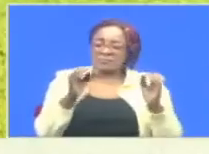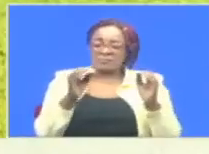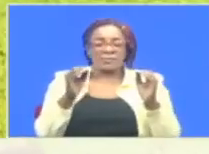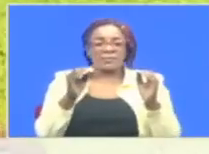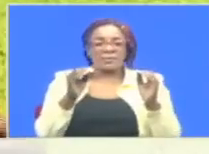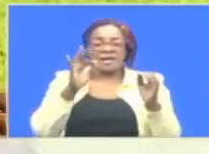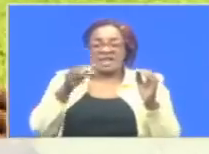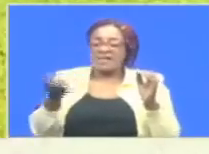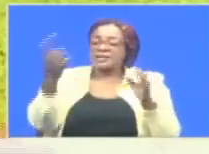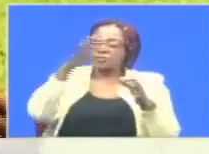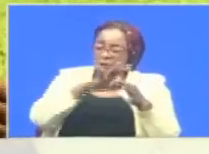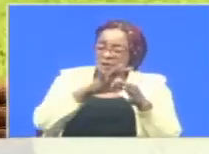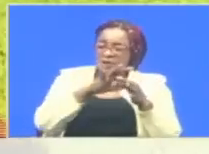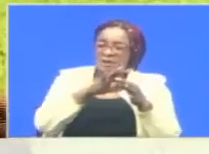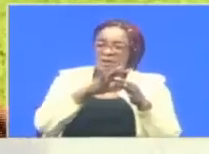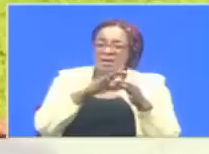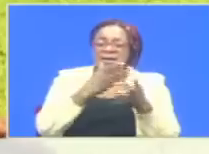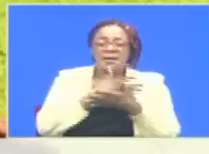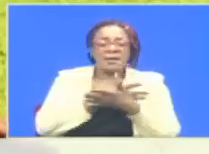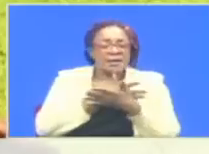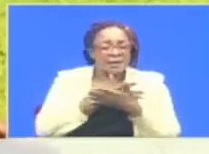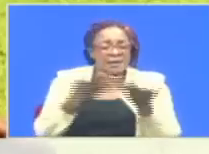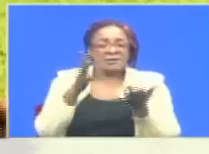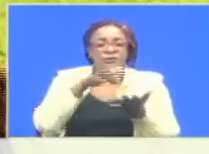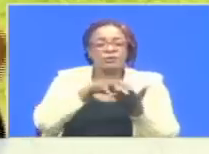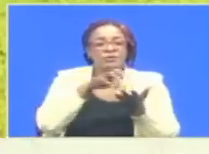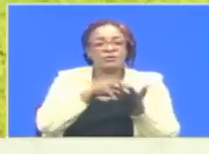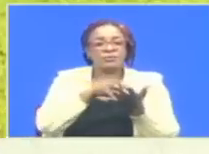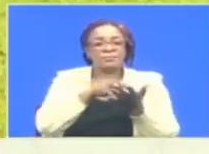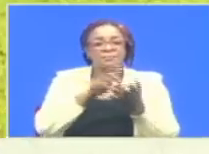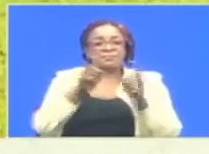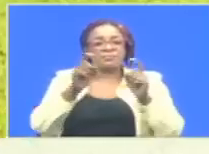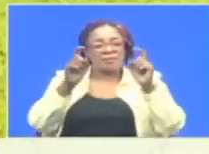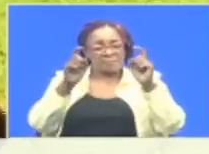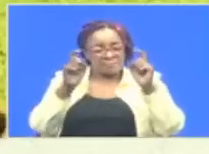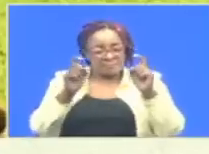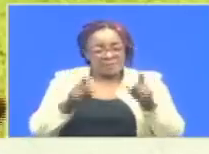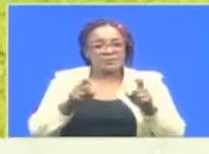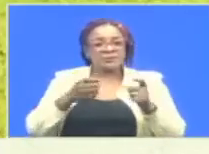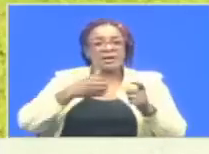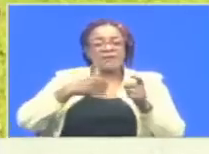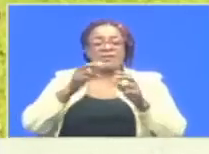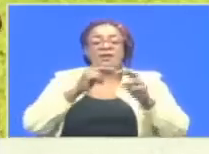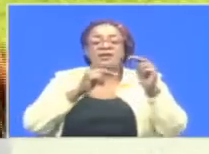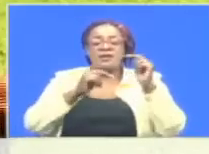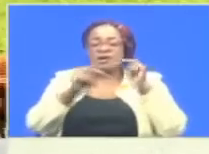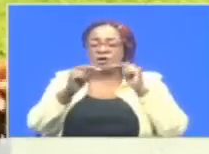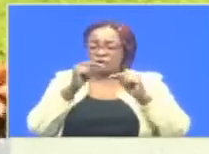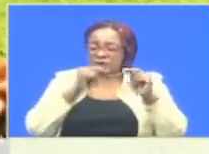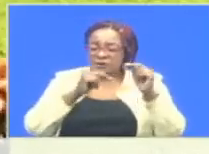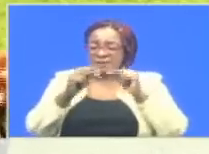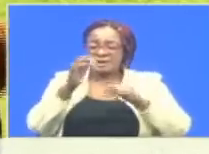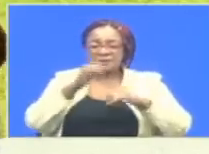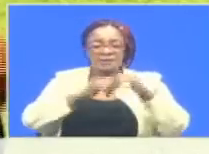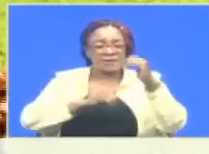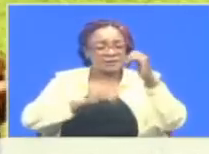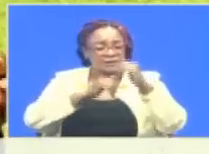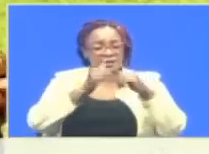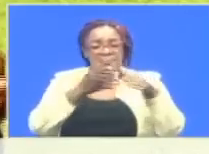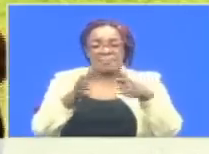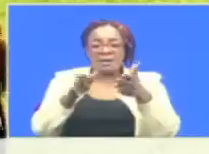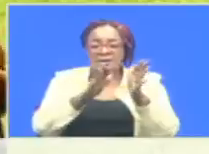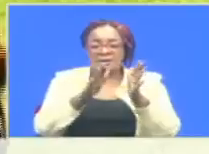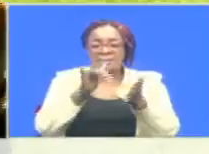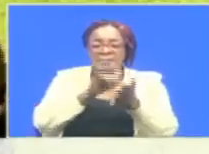join us. And in any such situation, there must be a negotiated and structured manner that takes